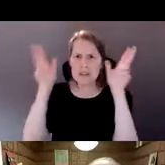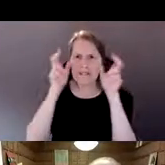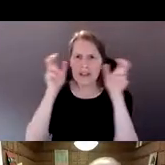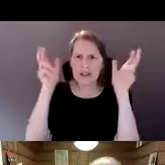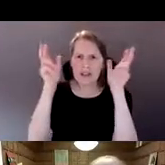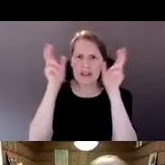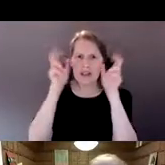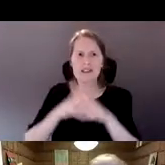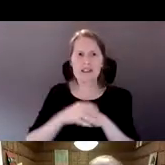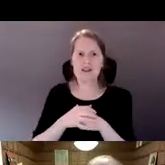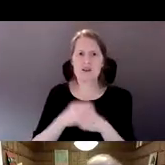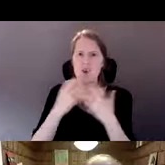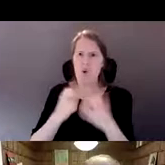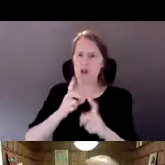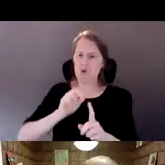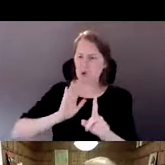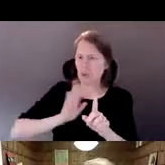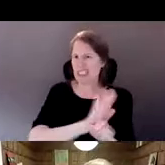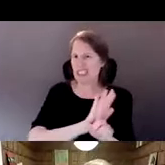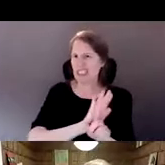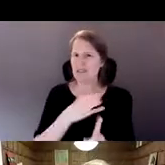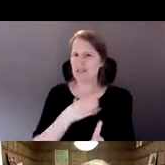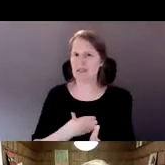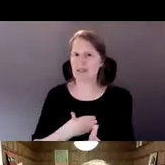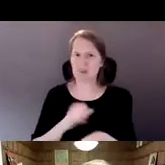want to carry out the devil's desire.